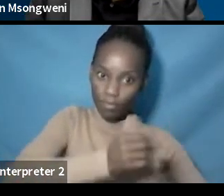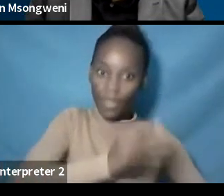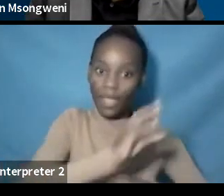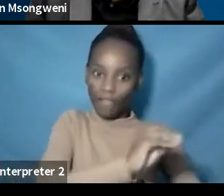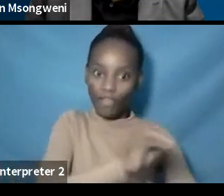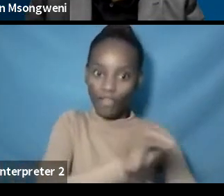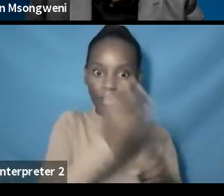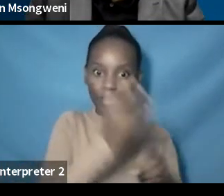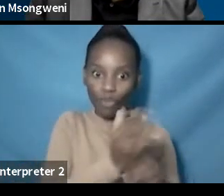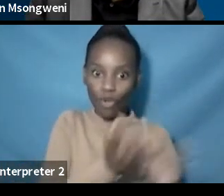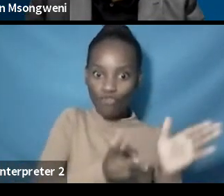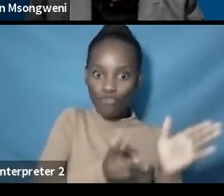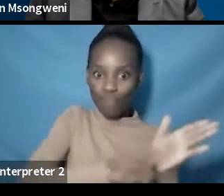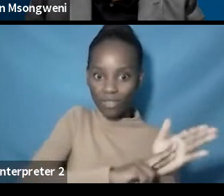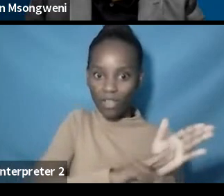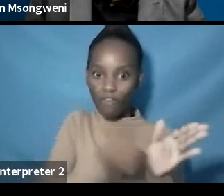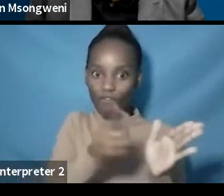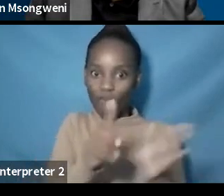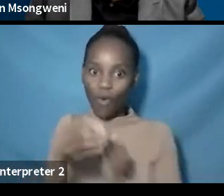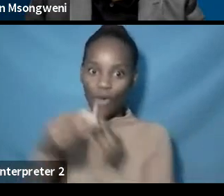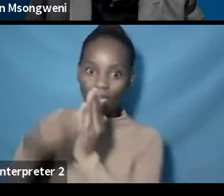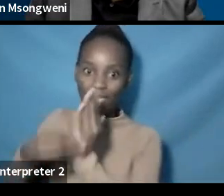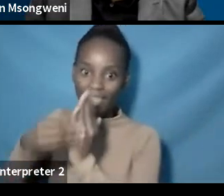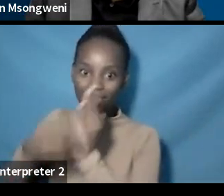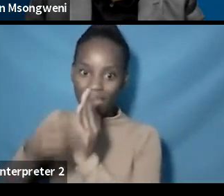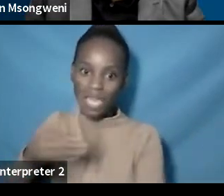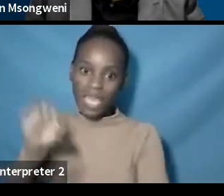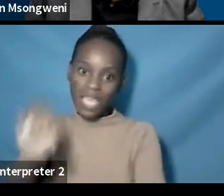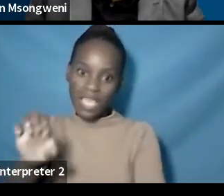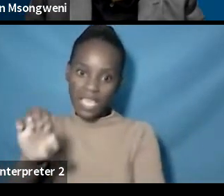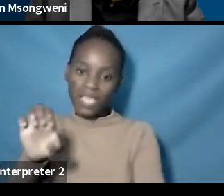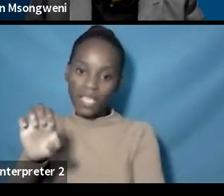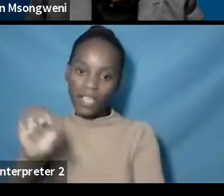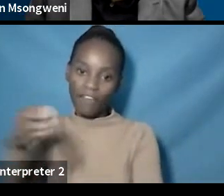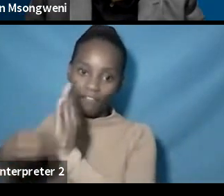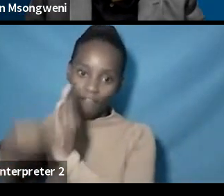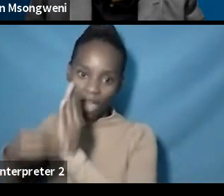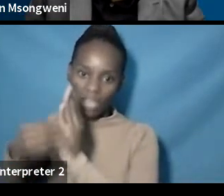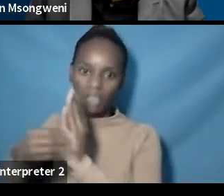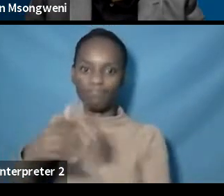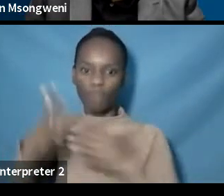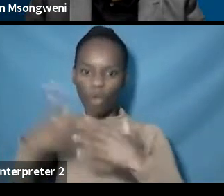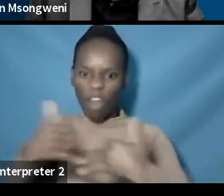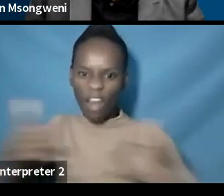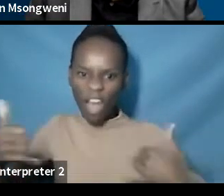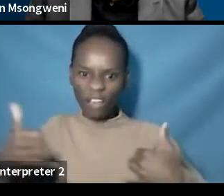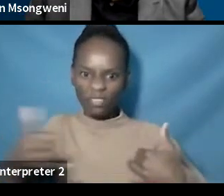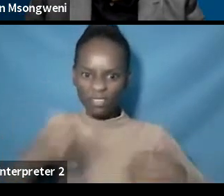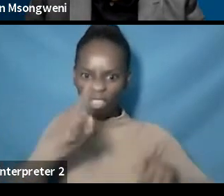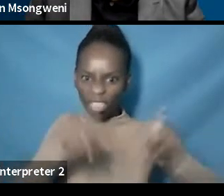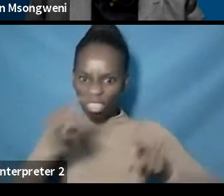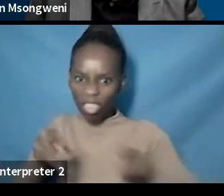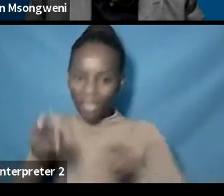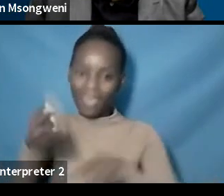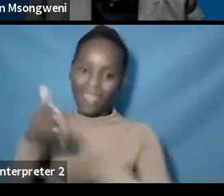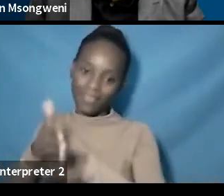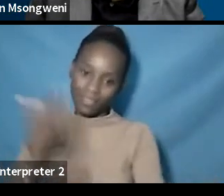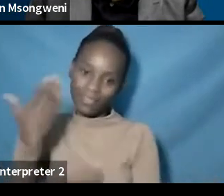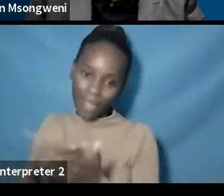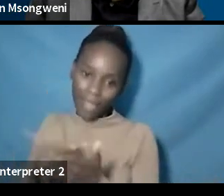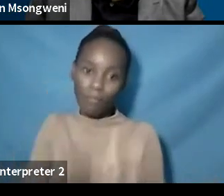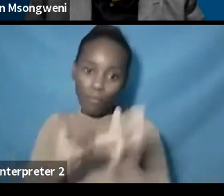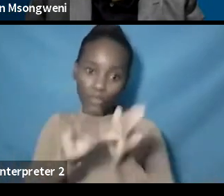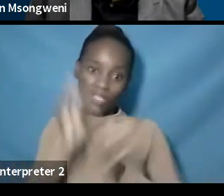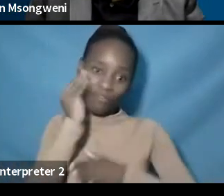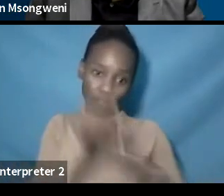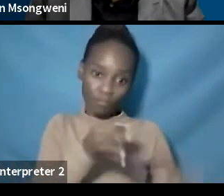for e-filing and do all the transactions online. We are encouraging most of our small business to